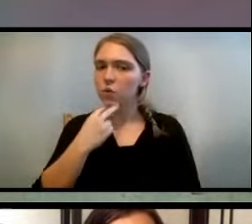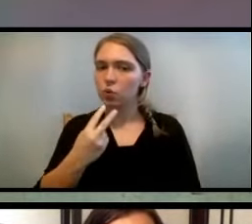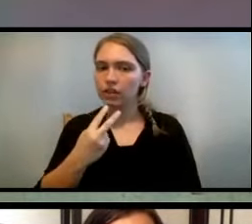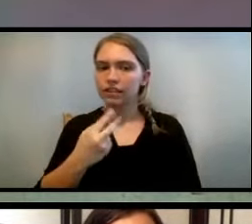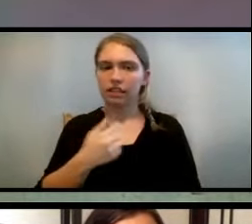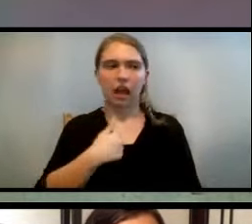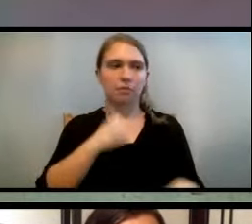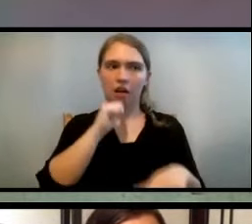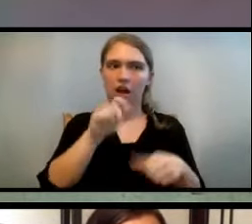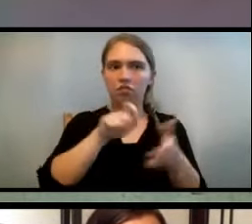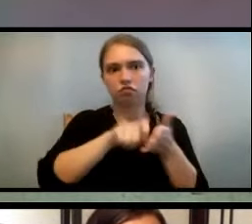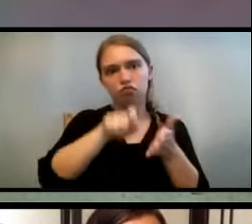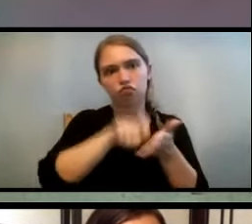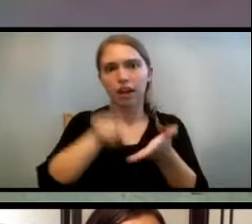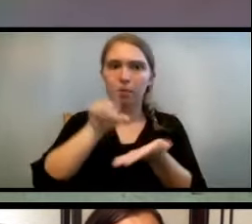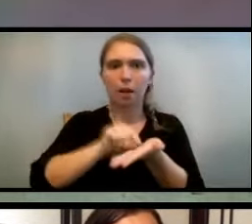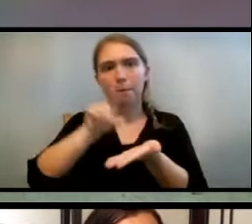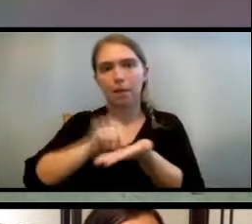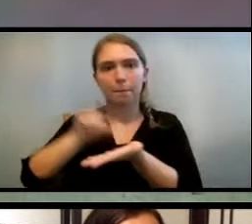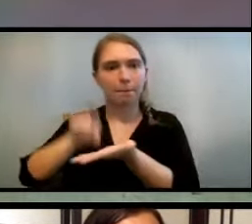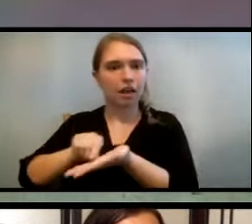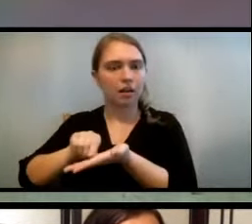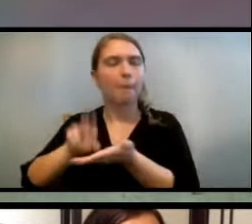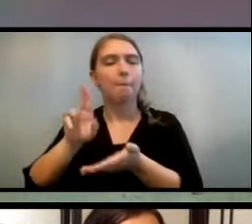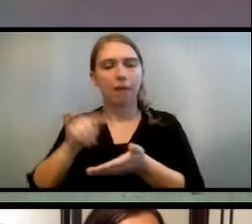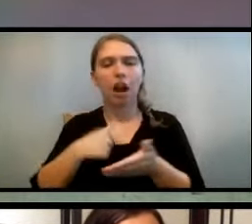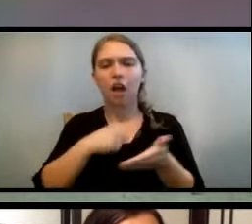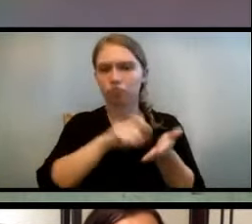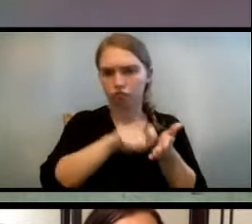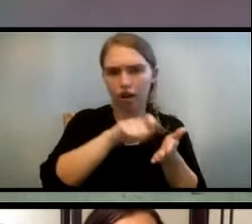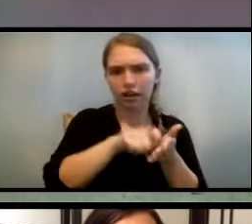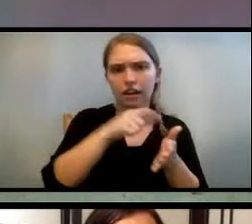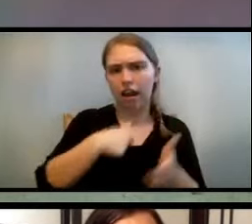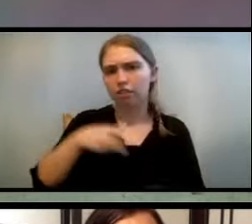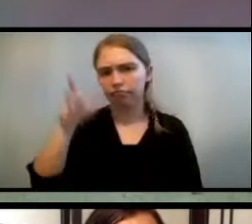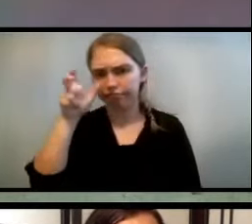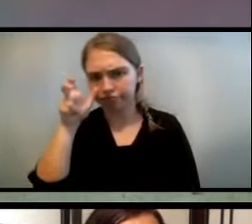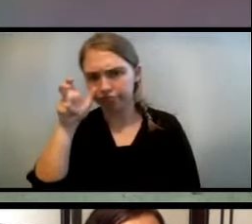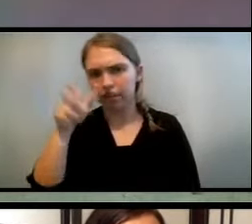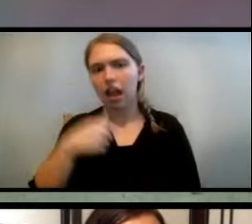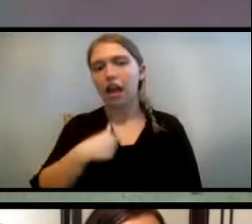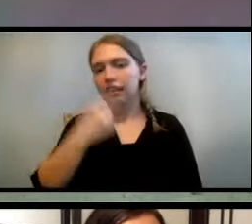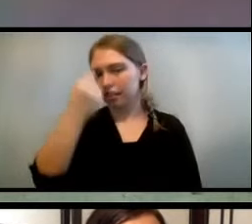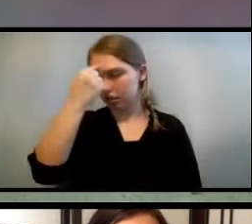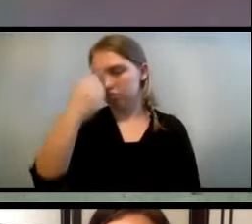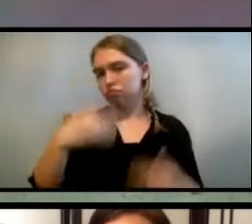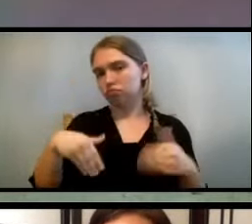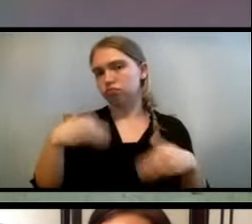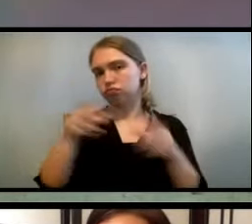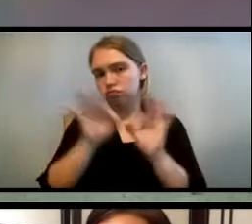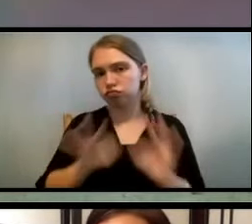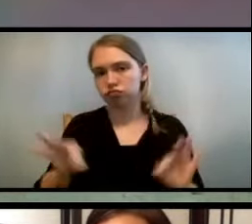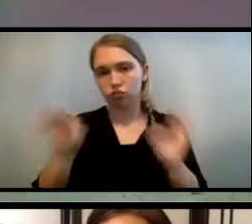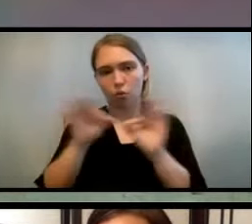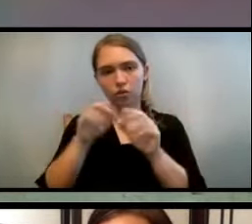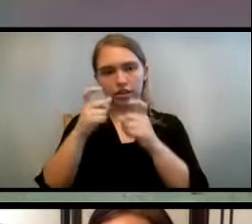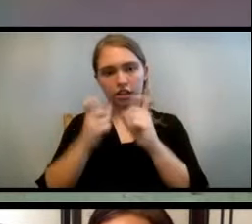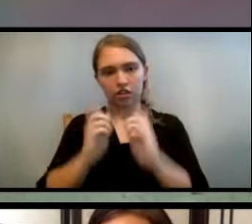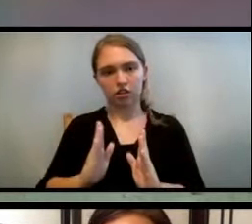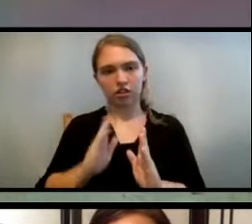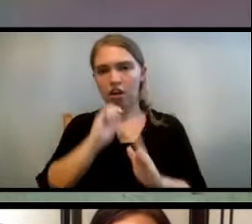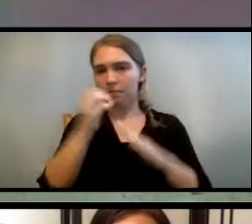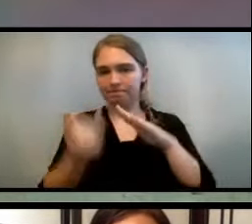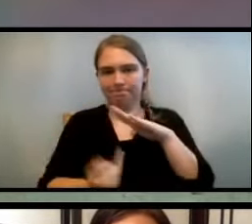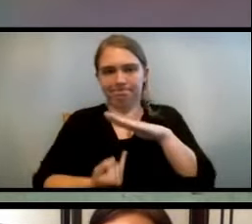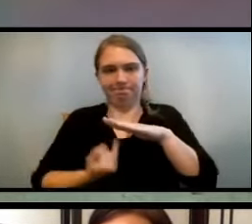most noise, but I am doing a lot of listening. And so I think it's super important that editors not be insulated